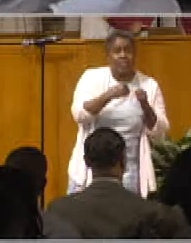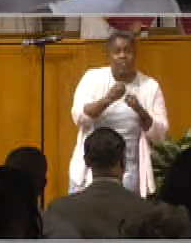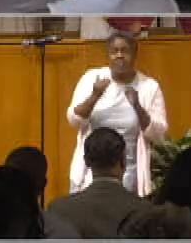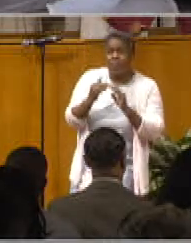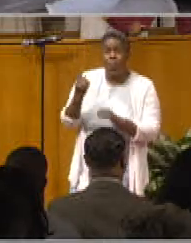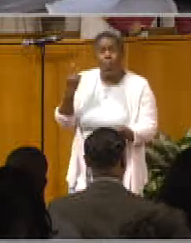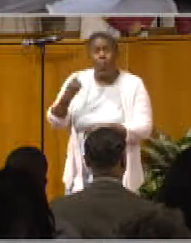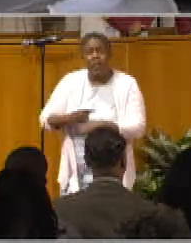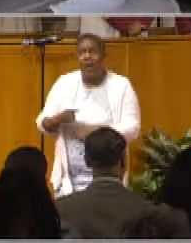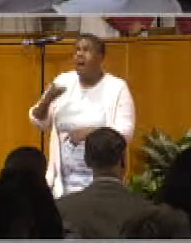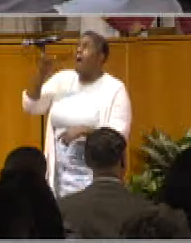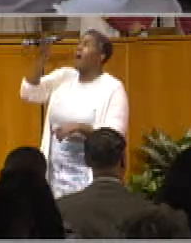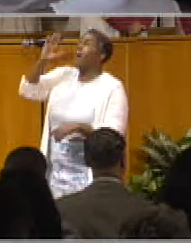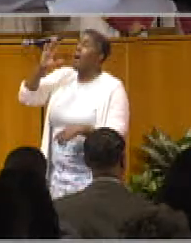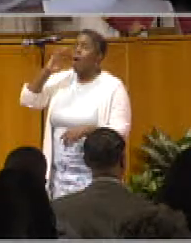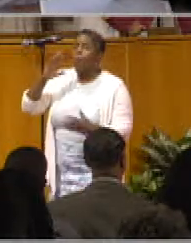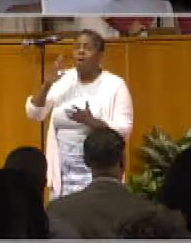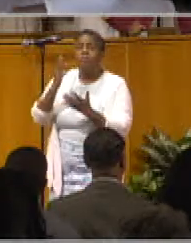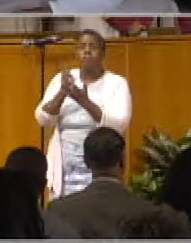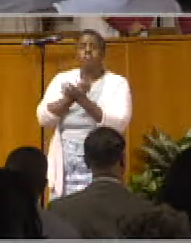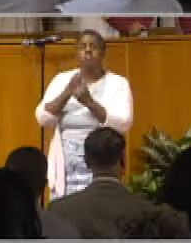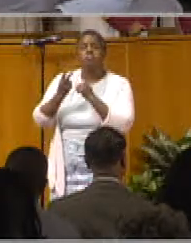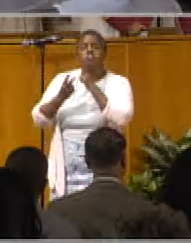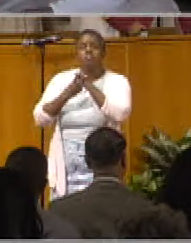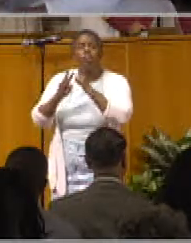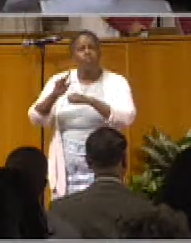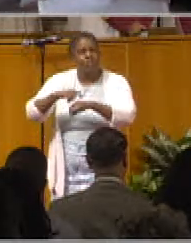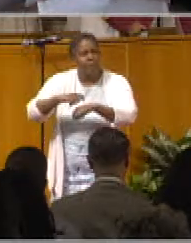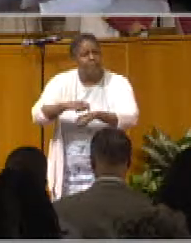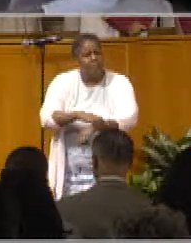God redeems your time.